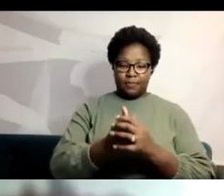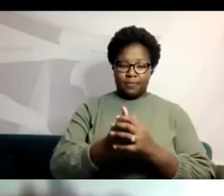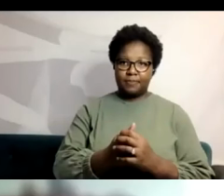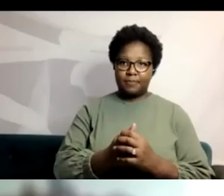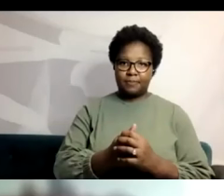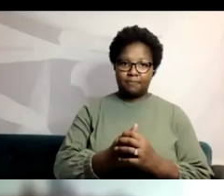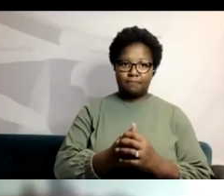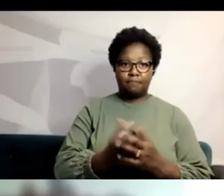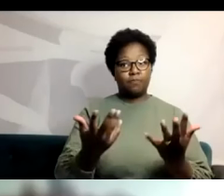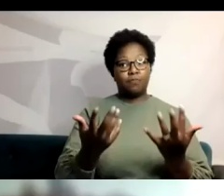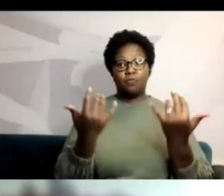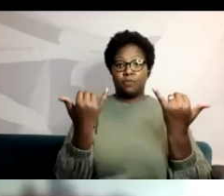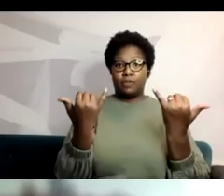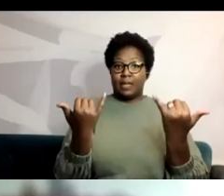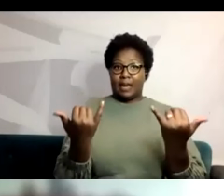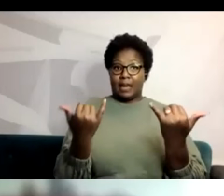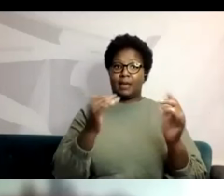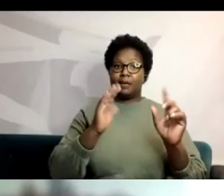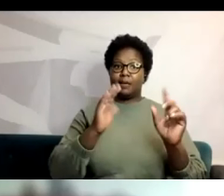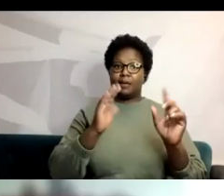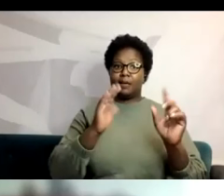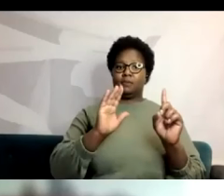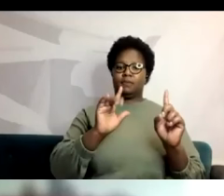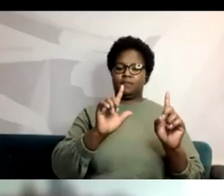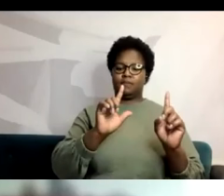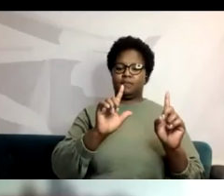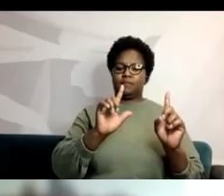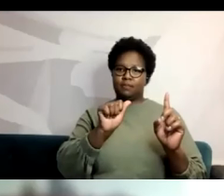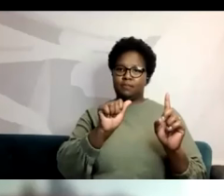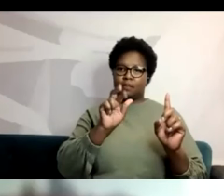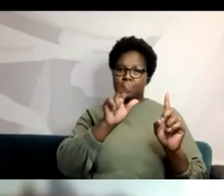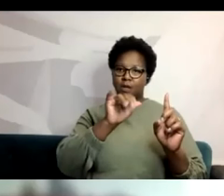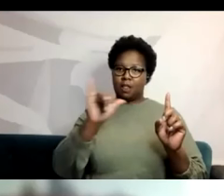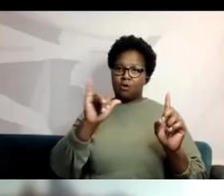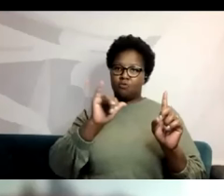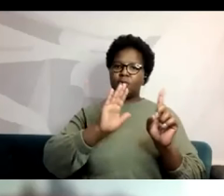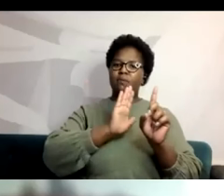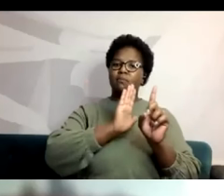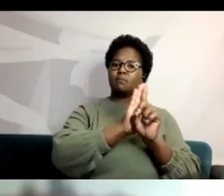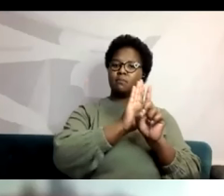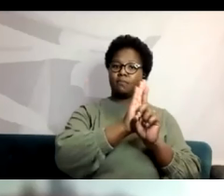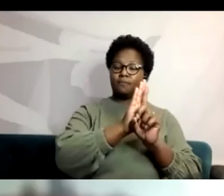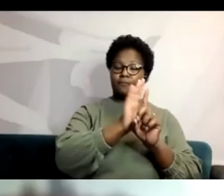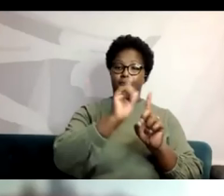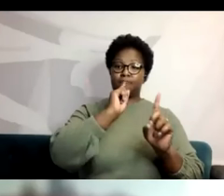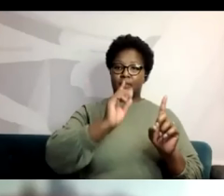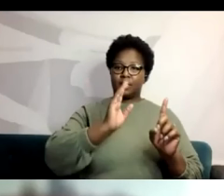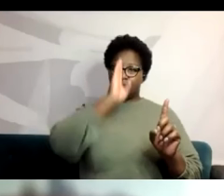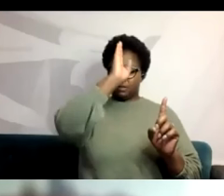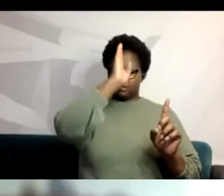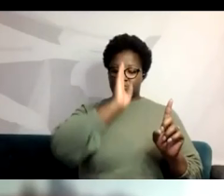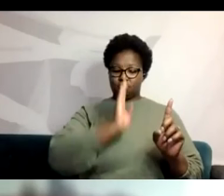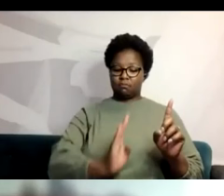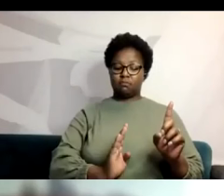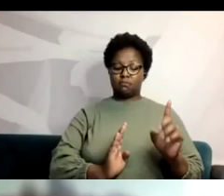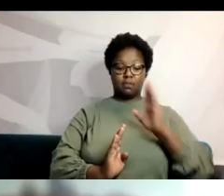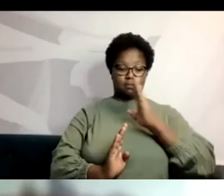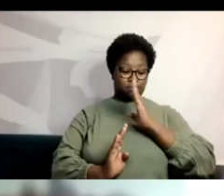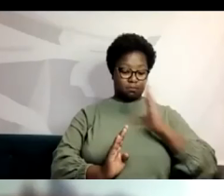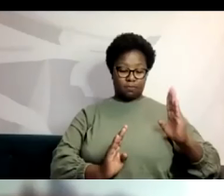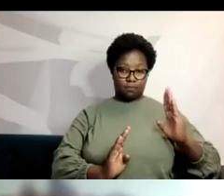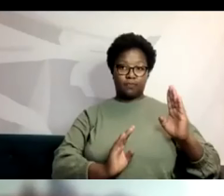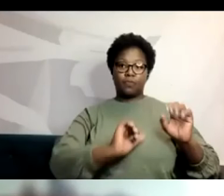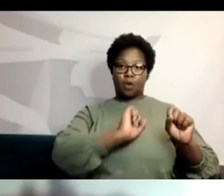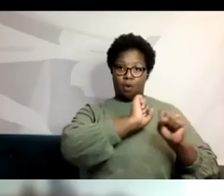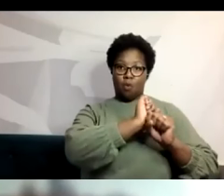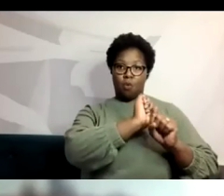Now this is Larry. Larry has one side of his body that he can use quite well, which is